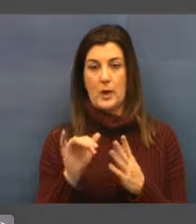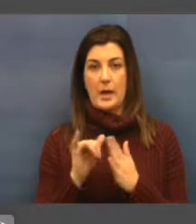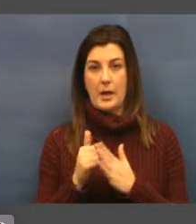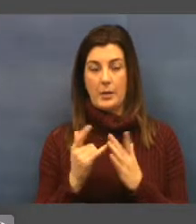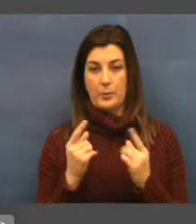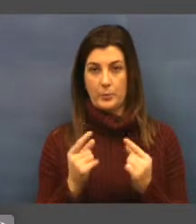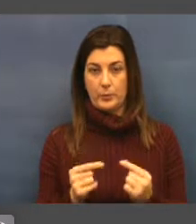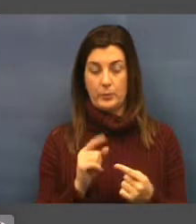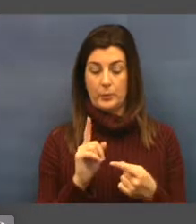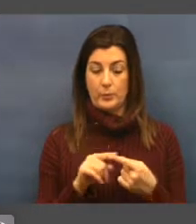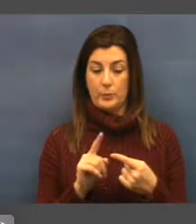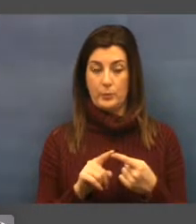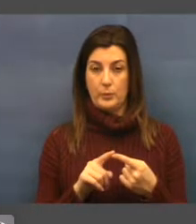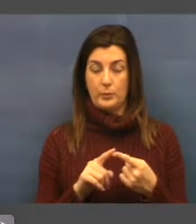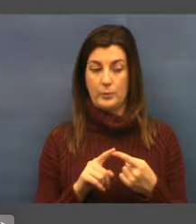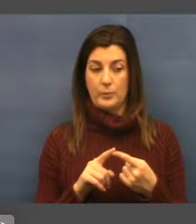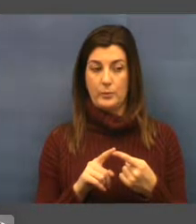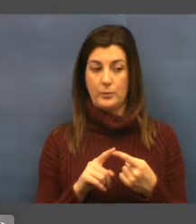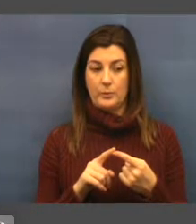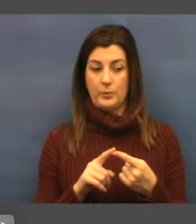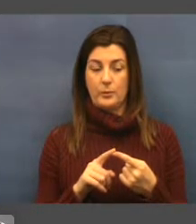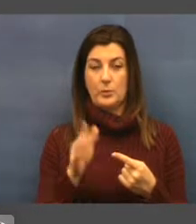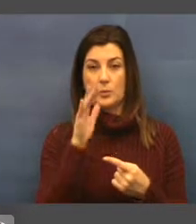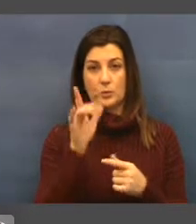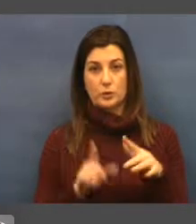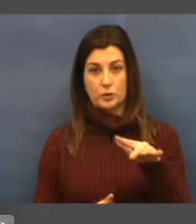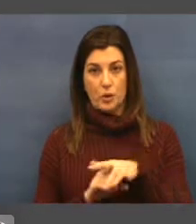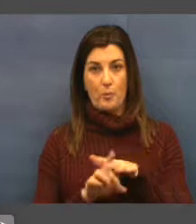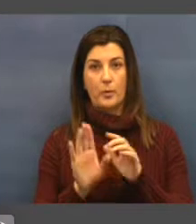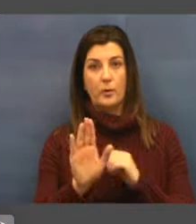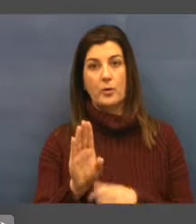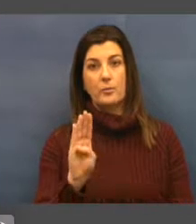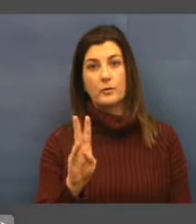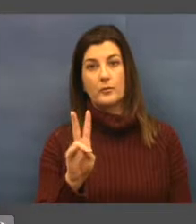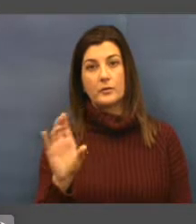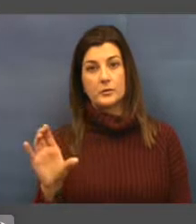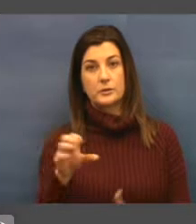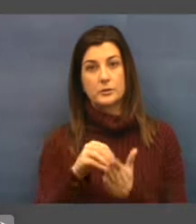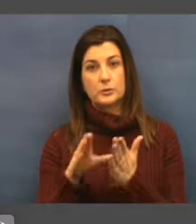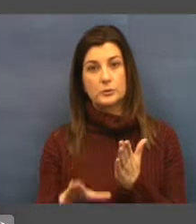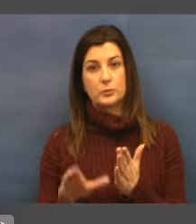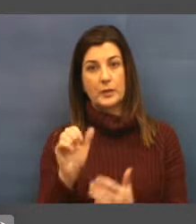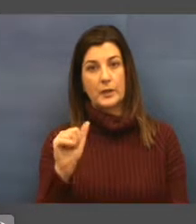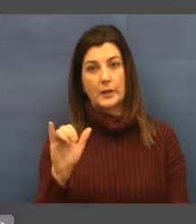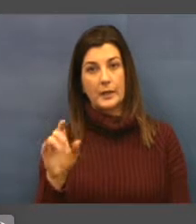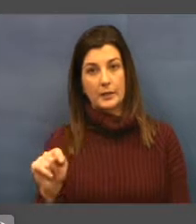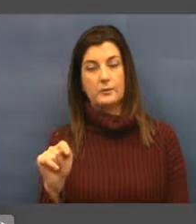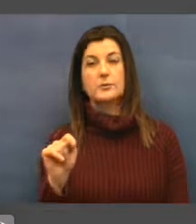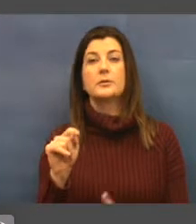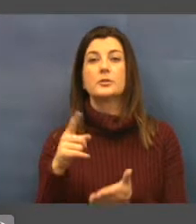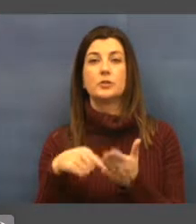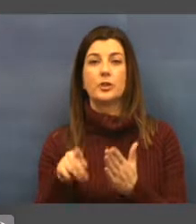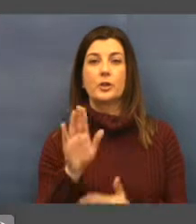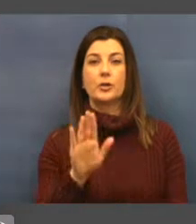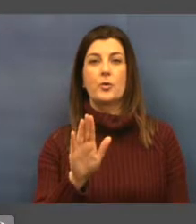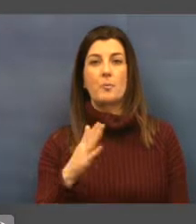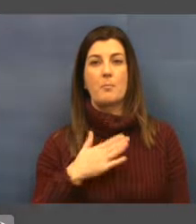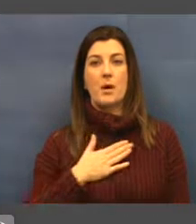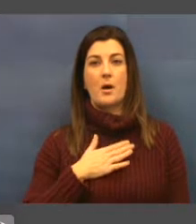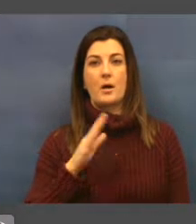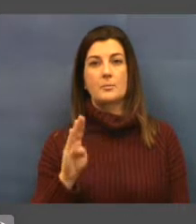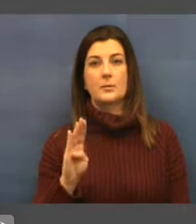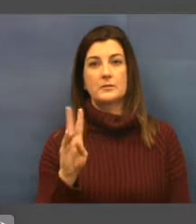this. 1, it will show up on your Bow Valley student account, so check your MyBVC